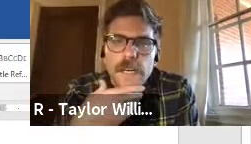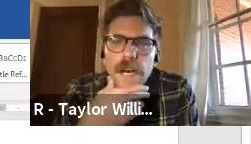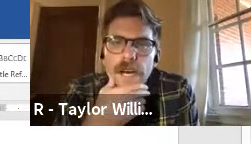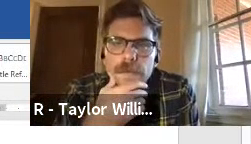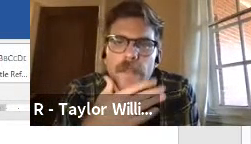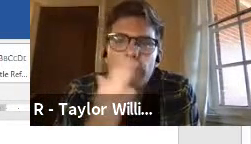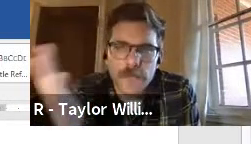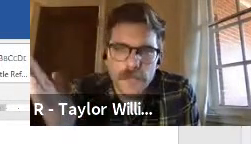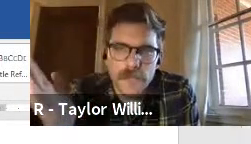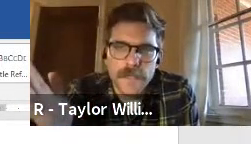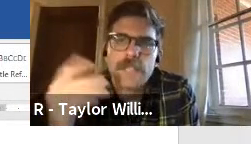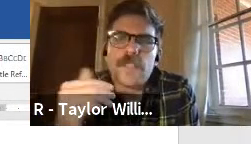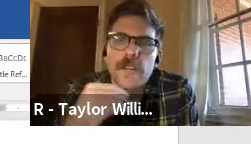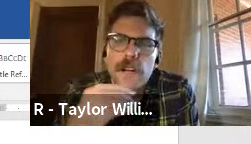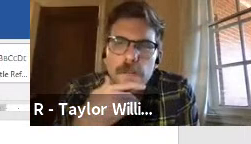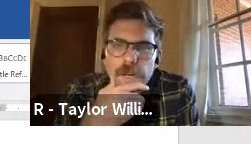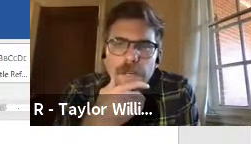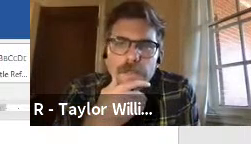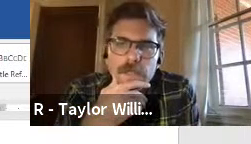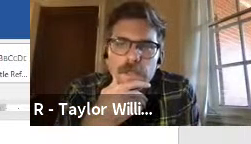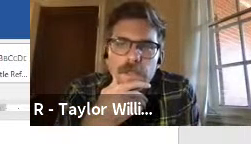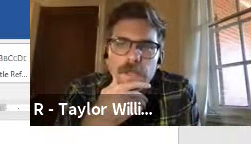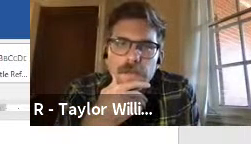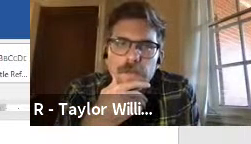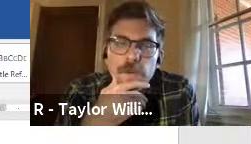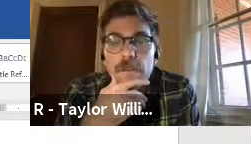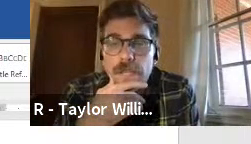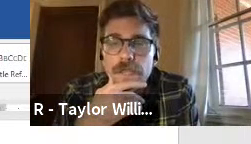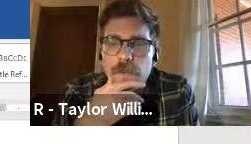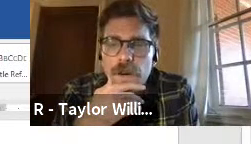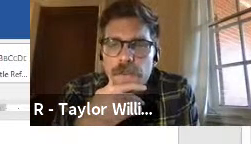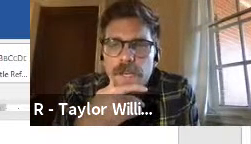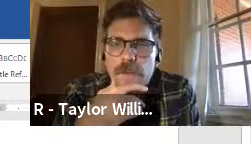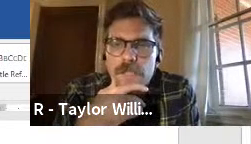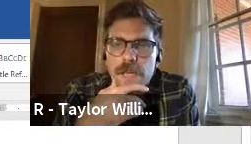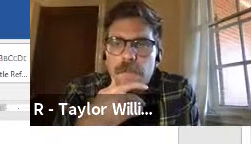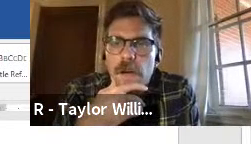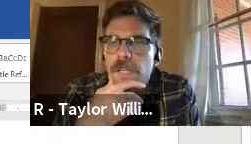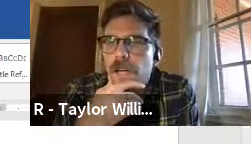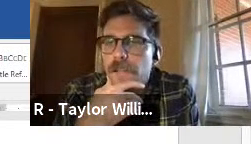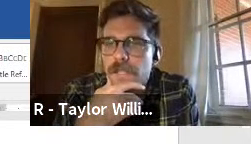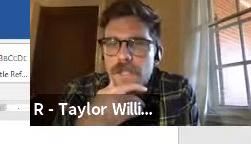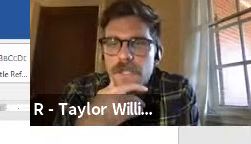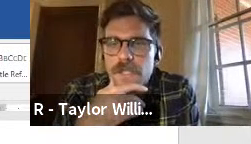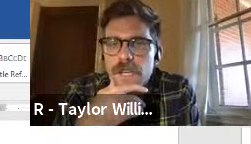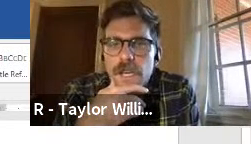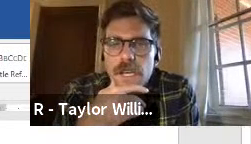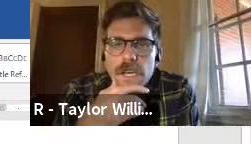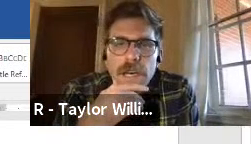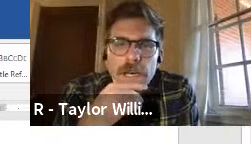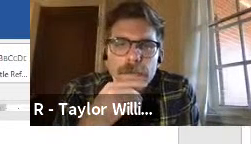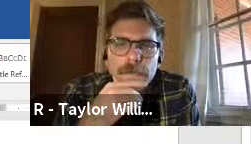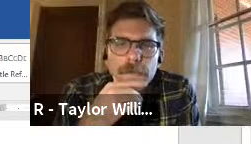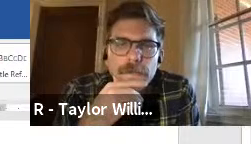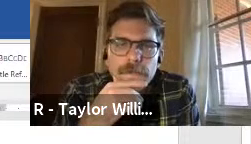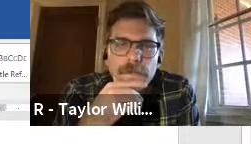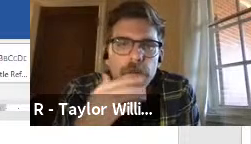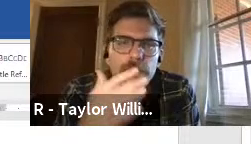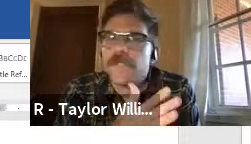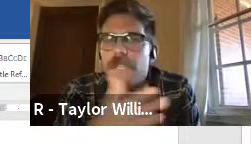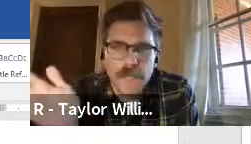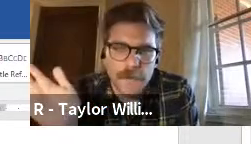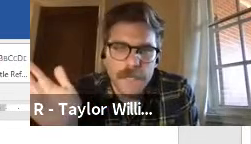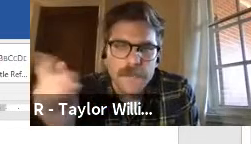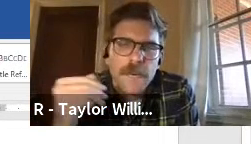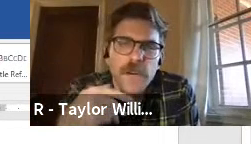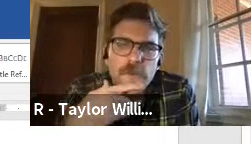it. And then there's this additional column around, if relevant, what are the associated public health concerns.